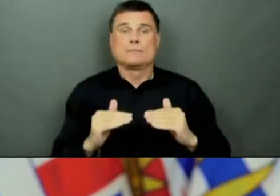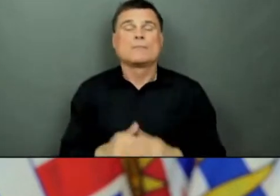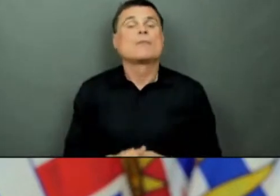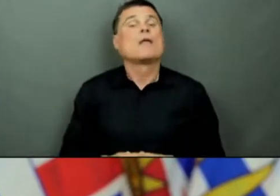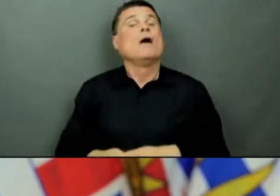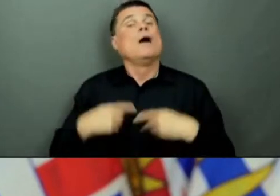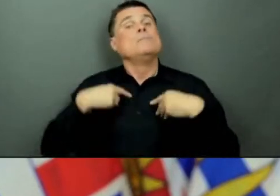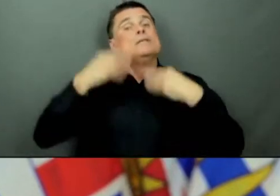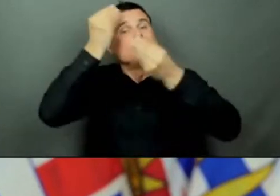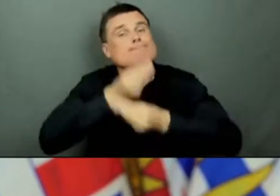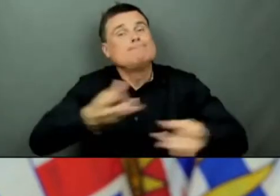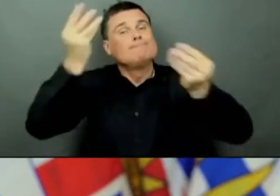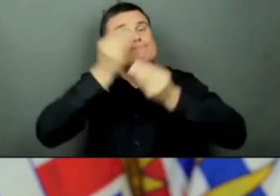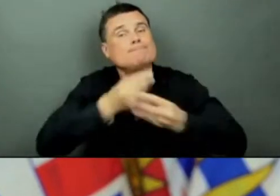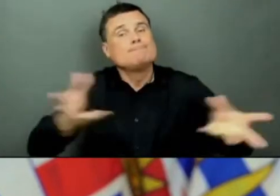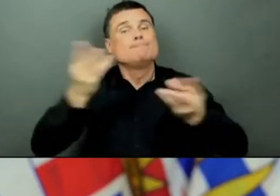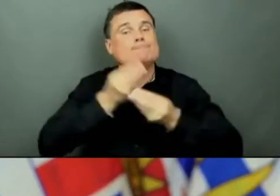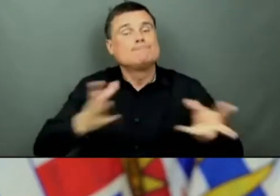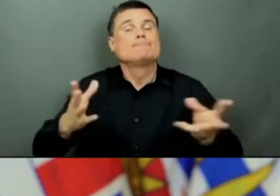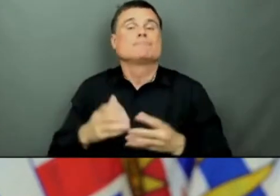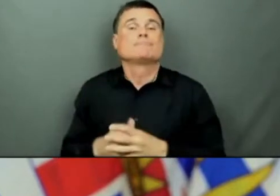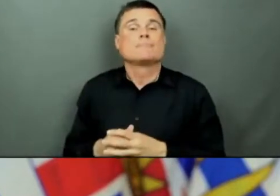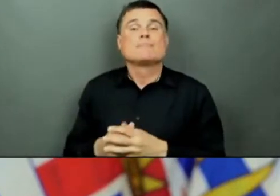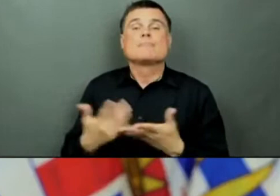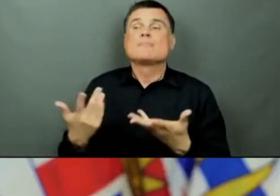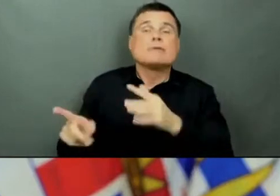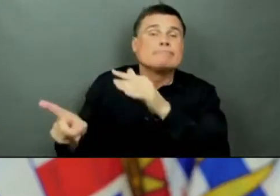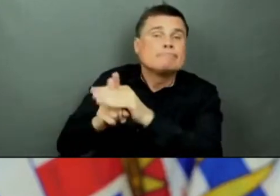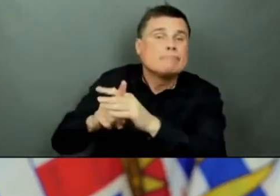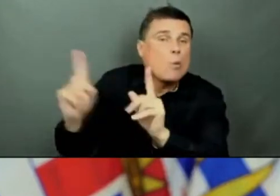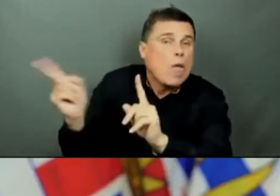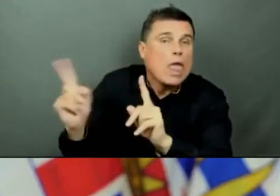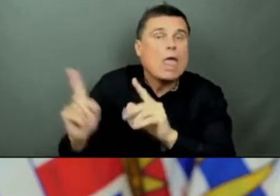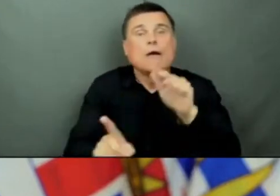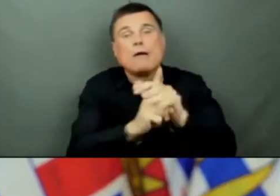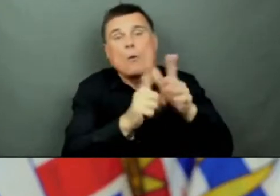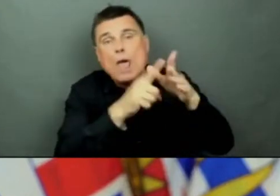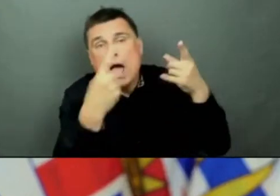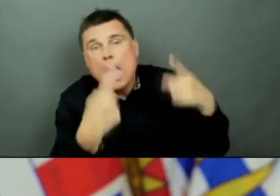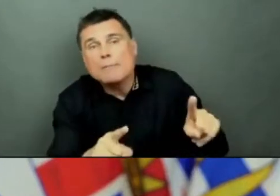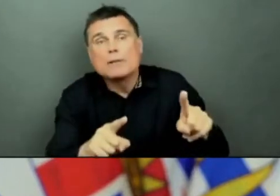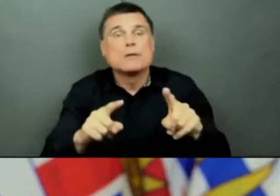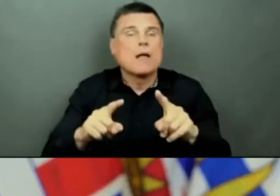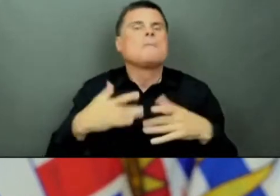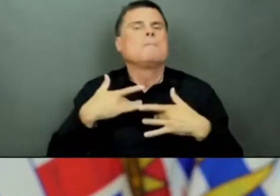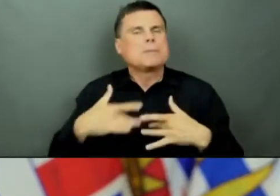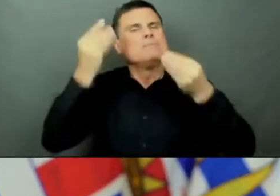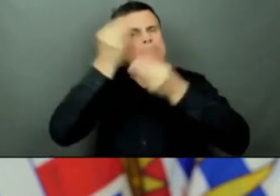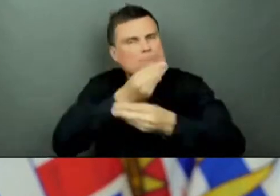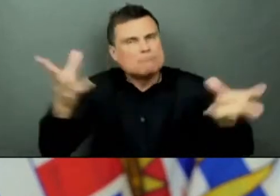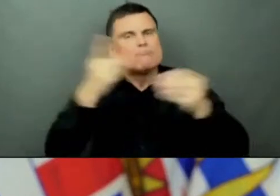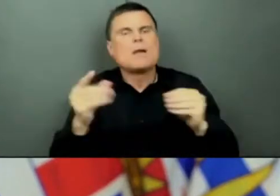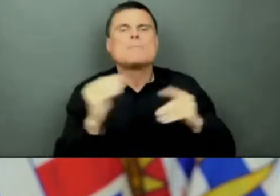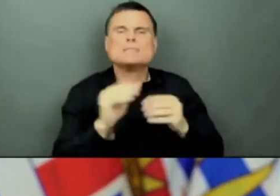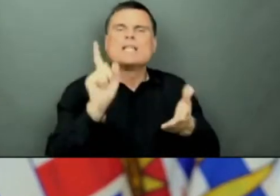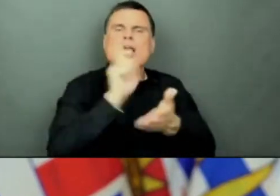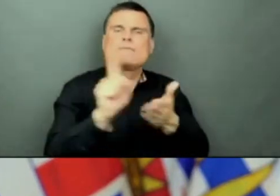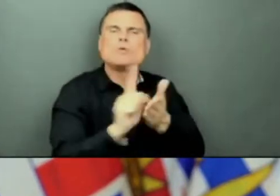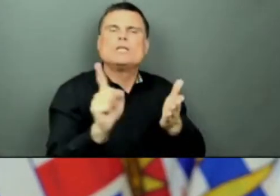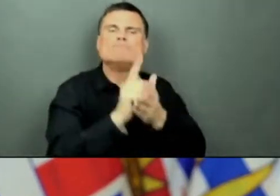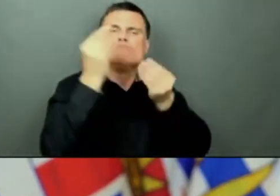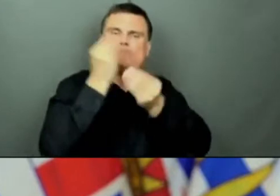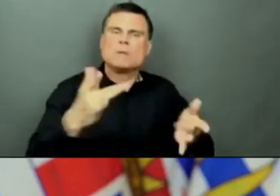pandemic, and the information is now summarized, as you know, in public health reports that come out weekly. The